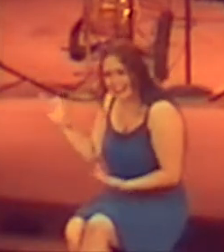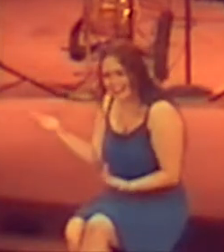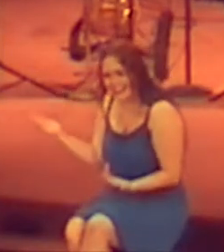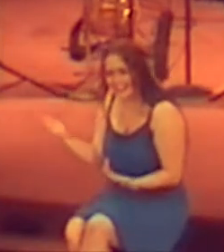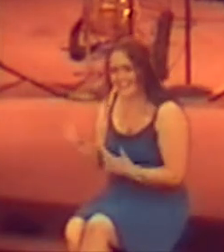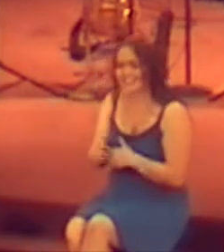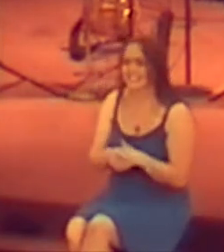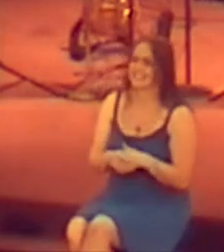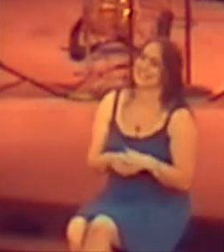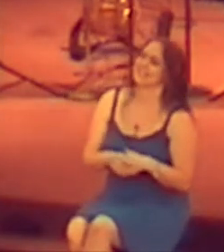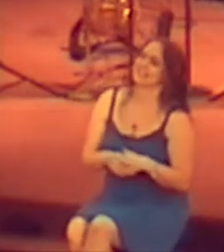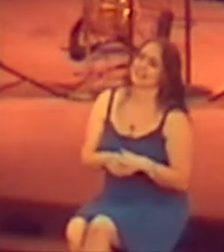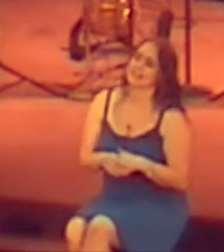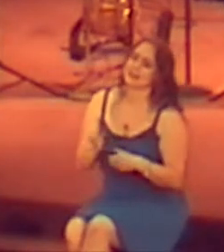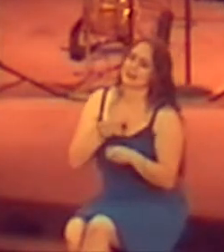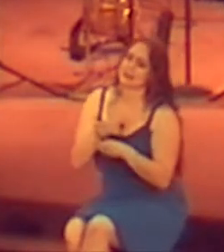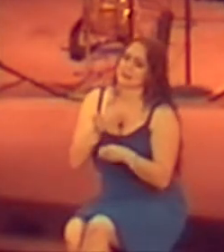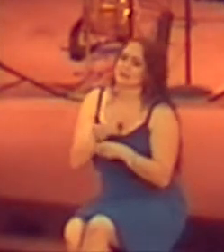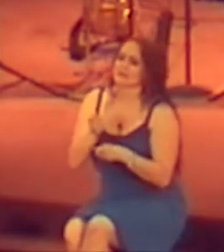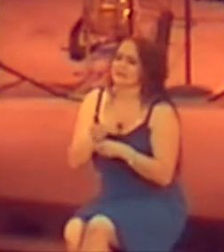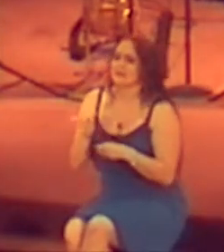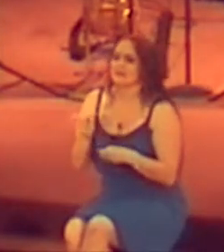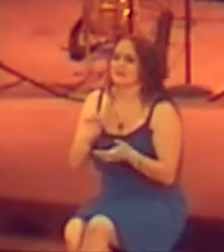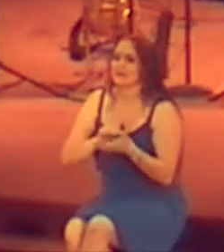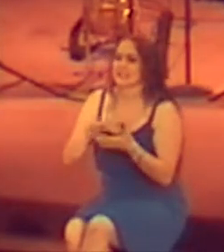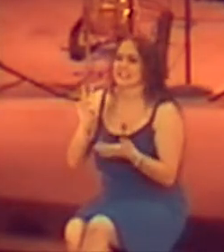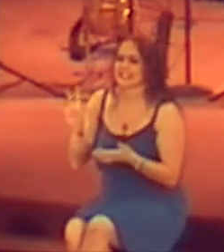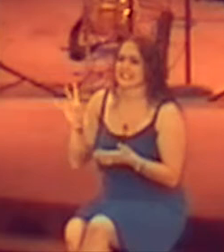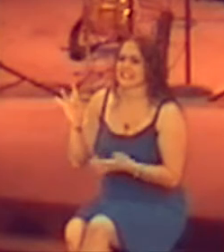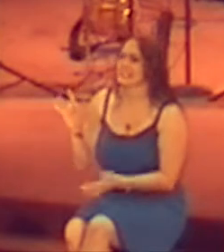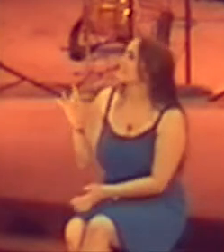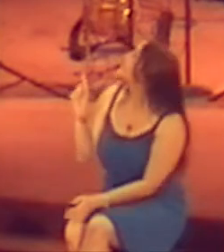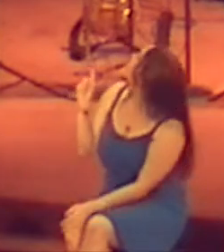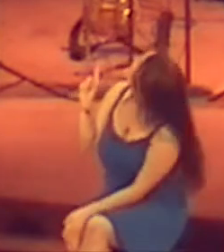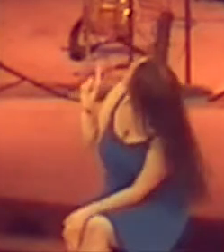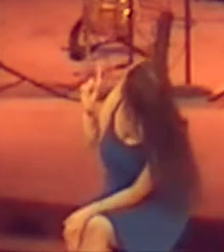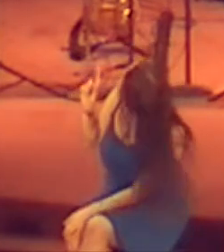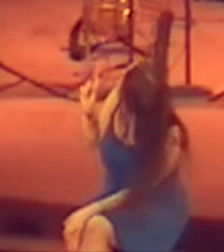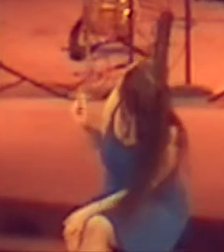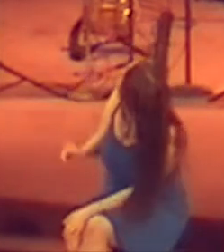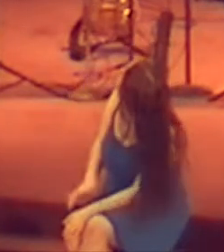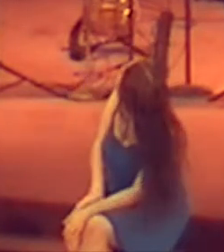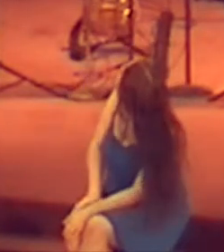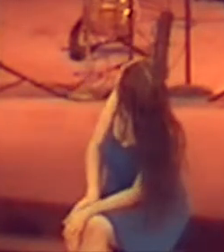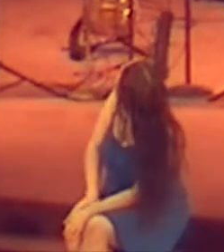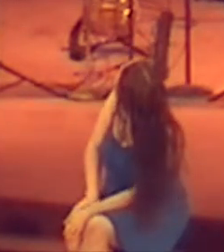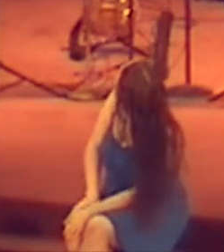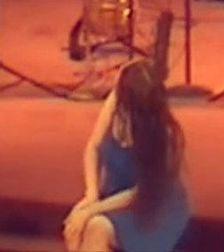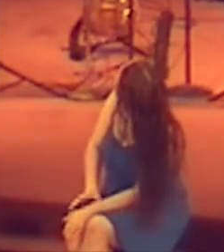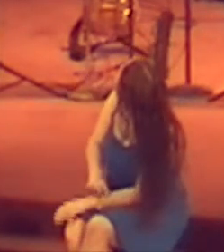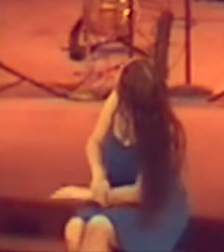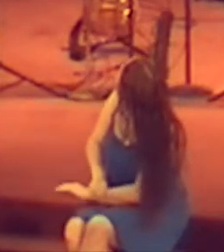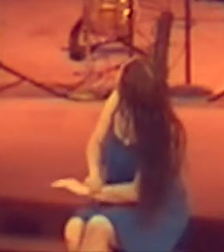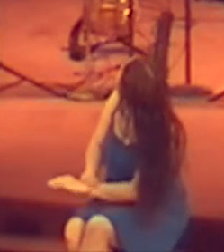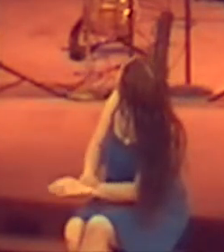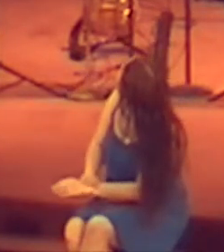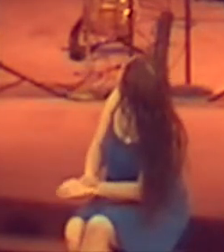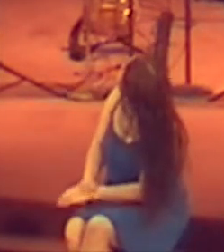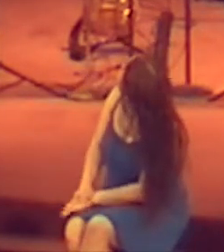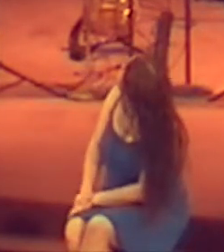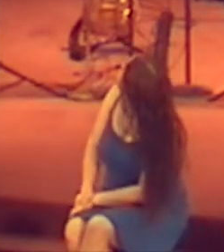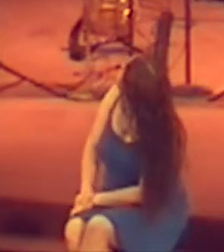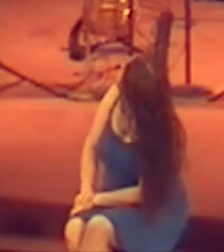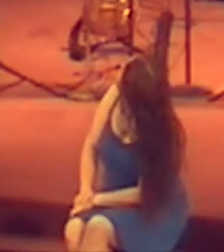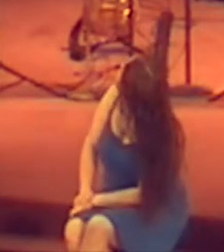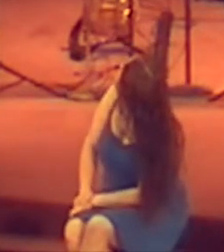Let's pick back up in 7 and 8. For every species of beasts and birds, of reptiles and creatures of the sea is tamed and has